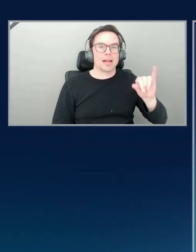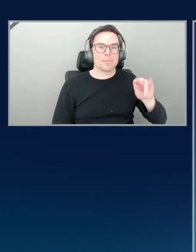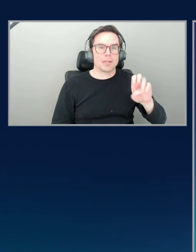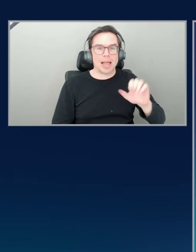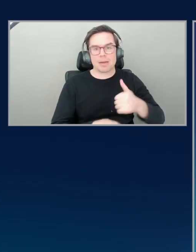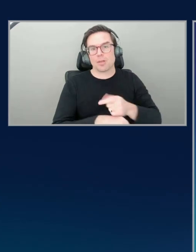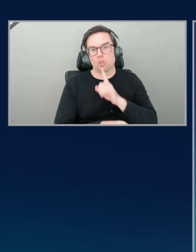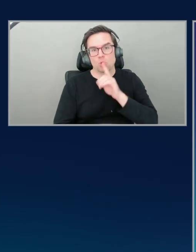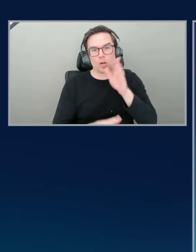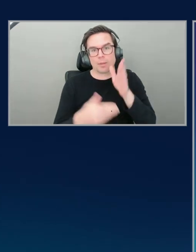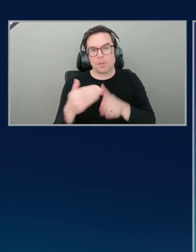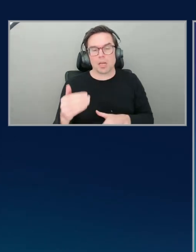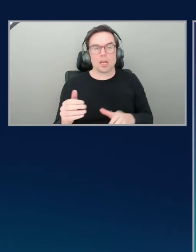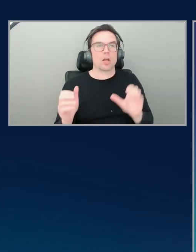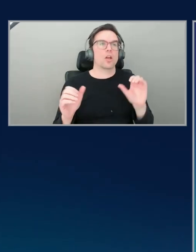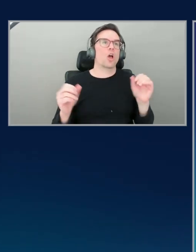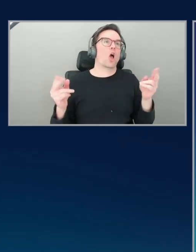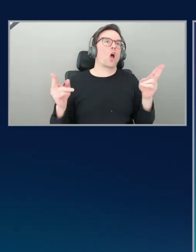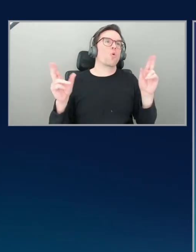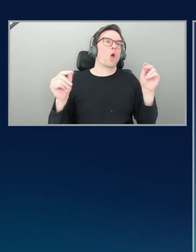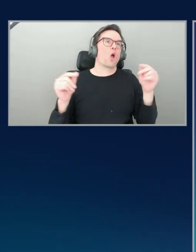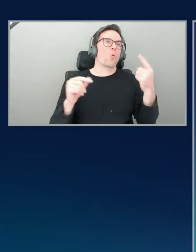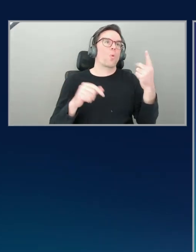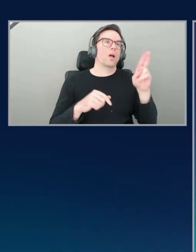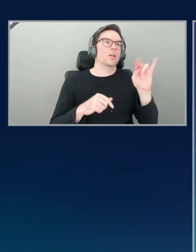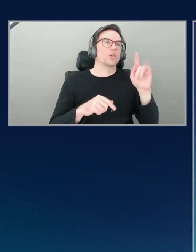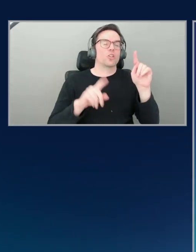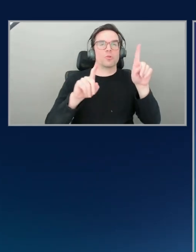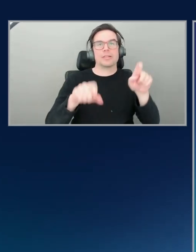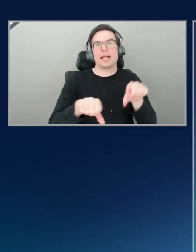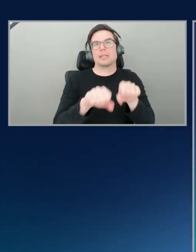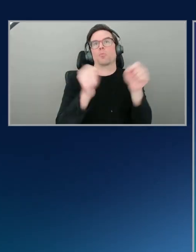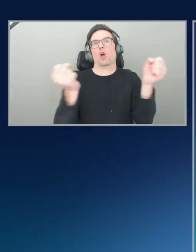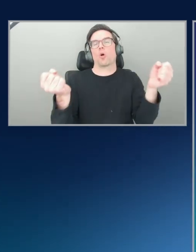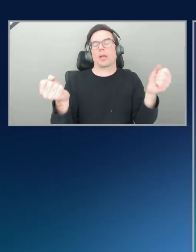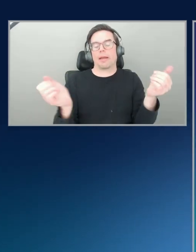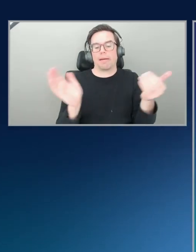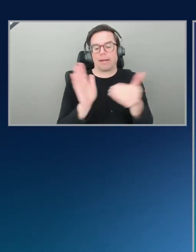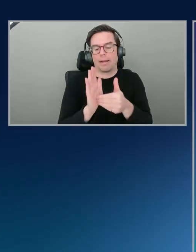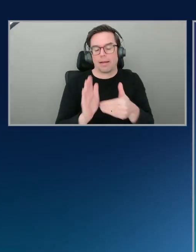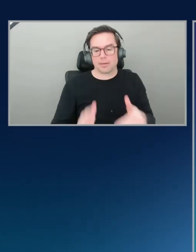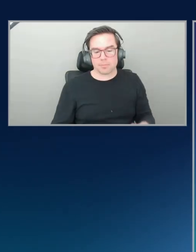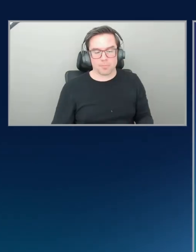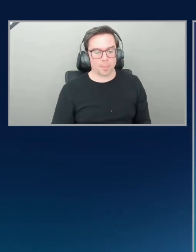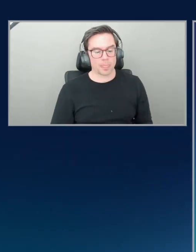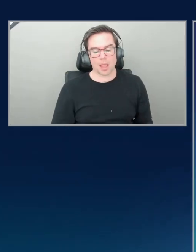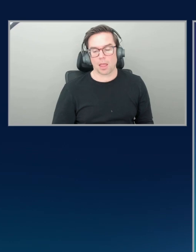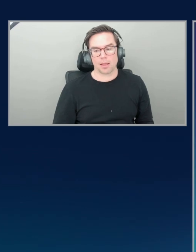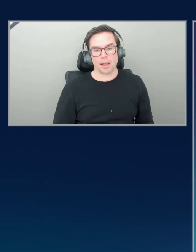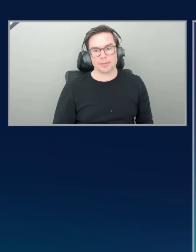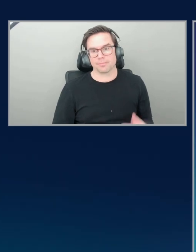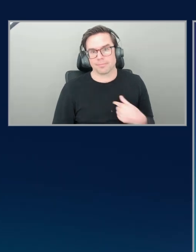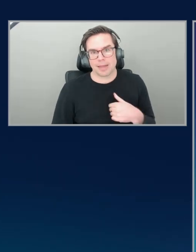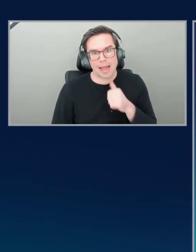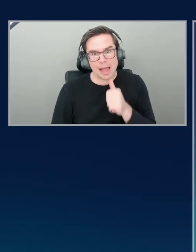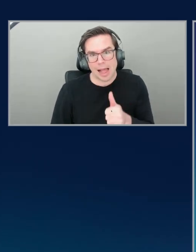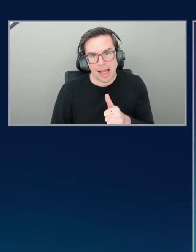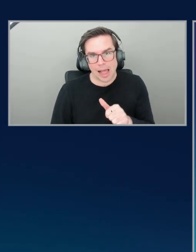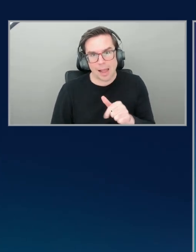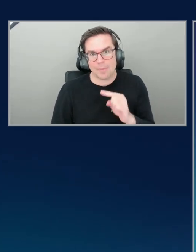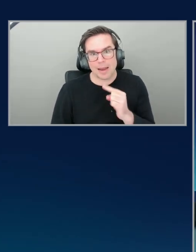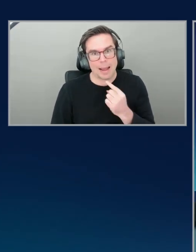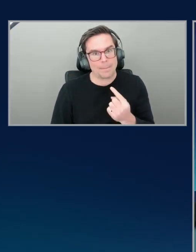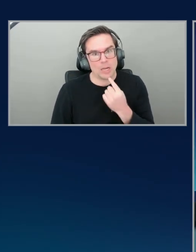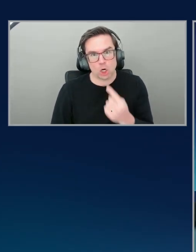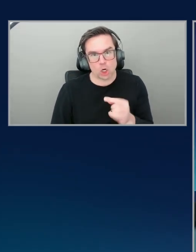the unit tests is breaking the pipeline again. I'm not jaded. Anyway, Ryan, please